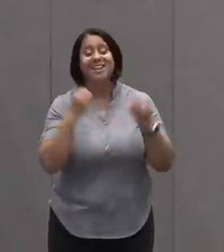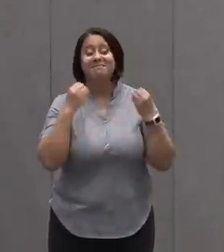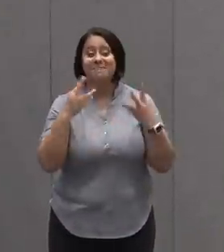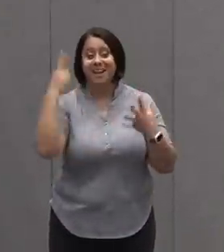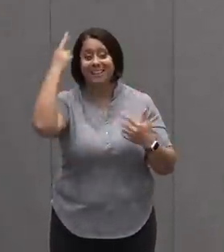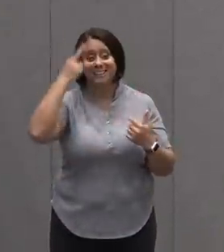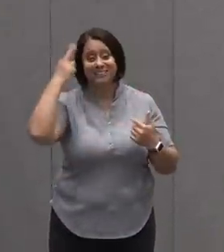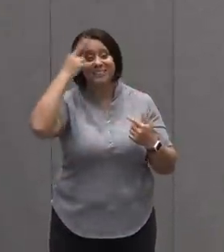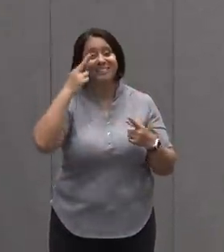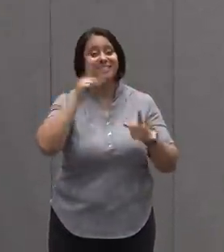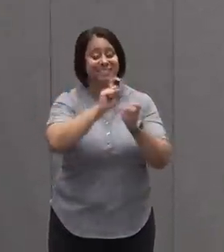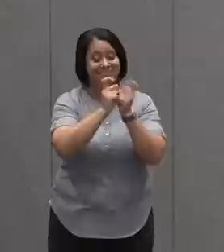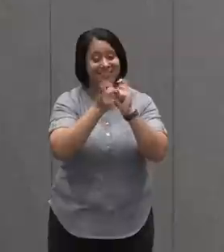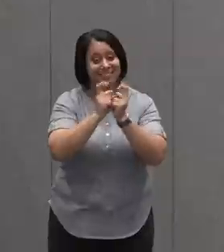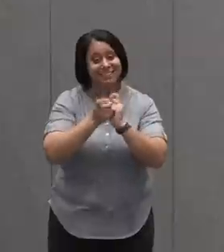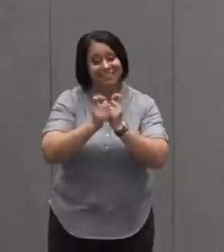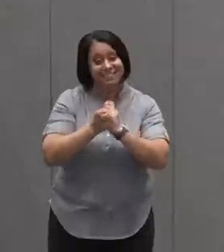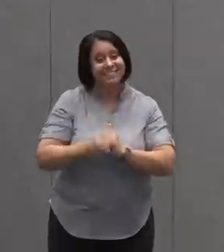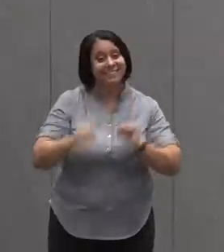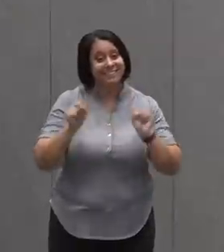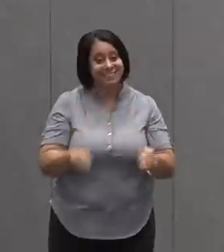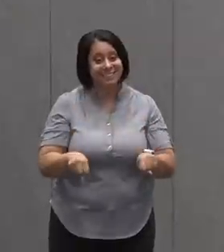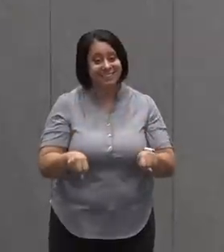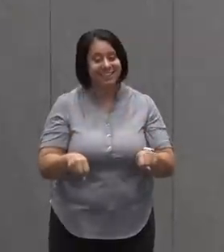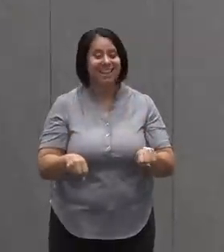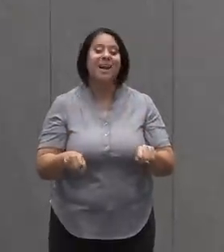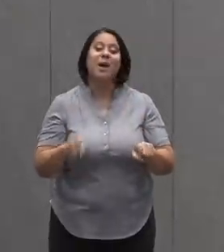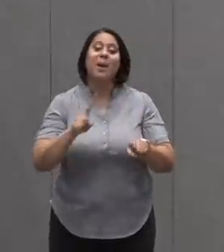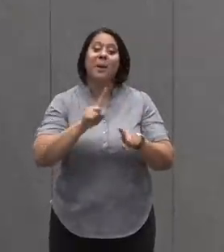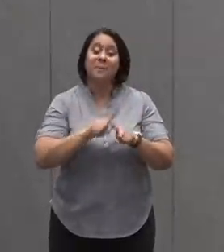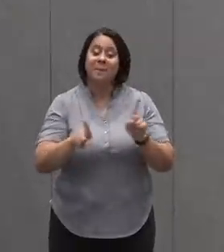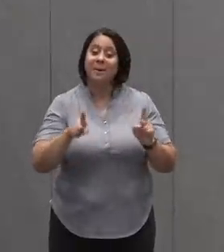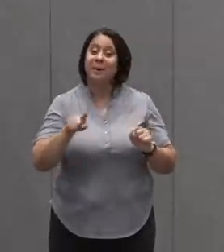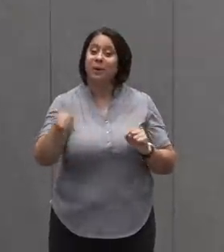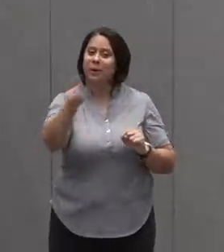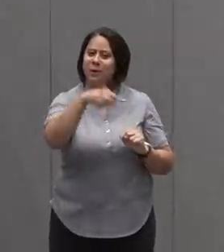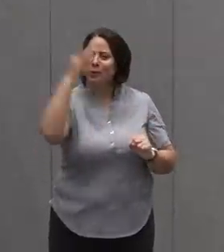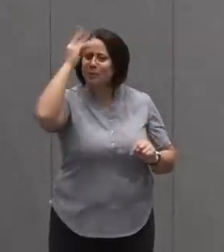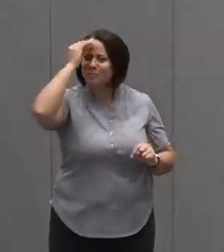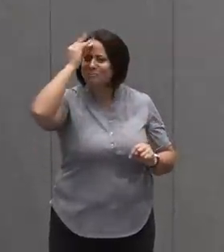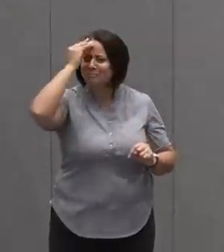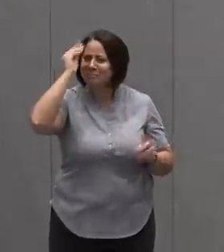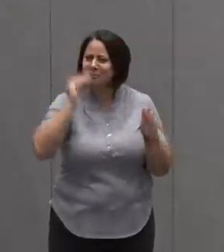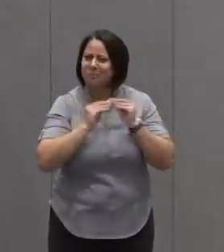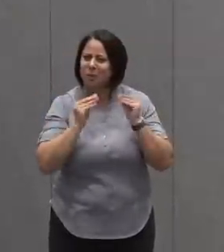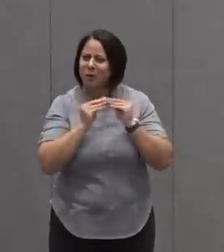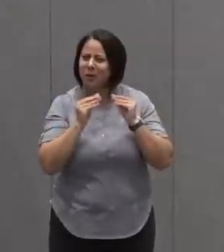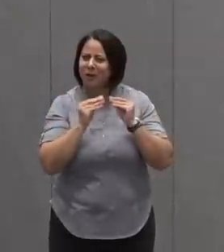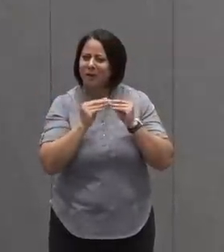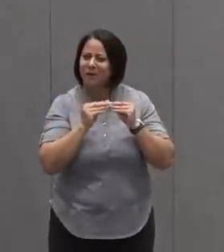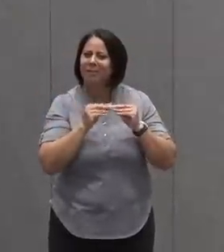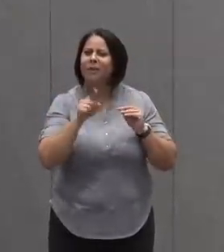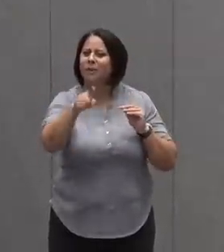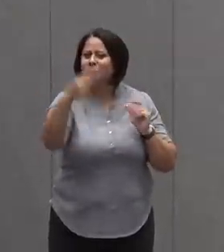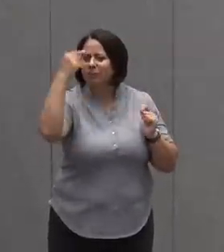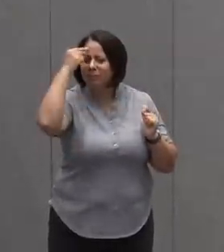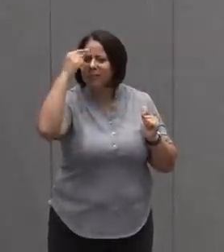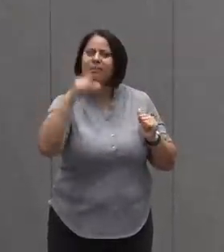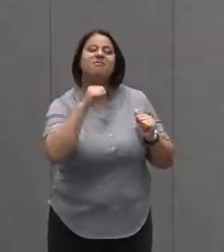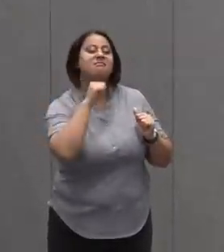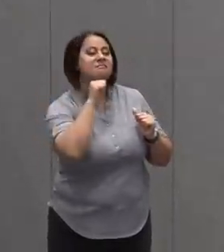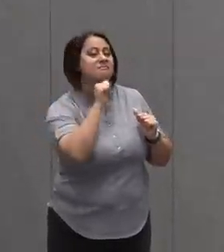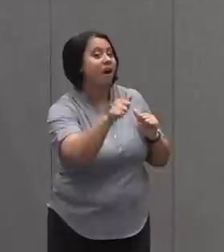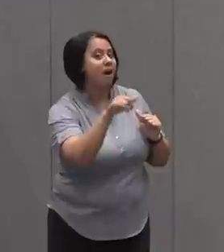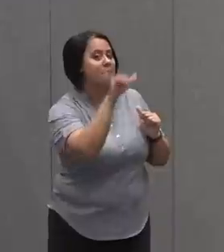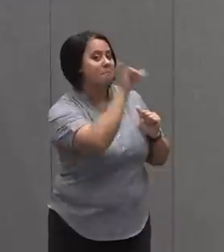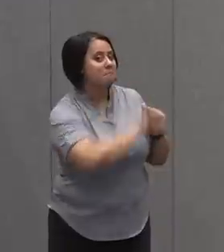which one wouldn't belong. And I invite you guys to think of some other ways that you could figure out which ones don't belong or which